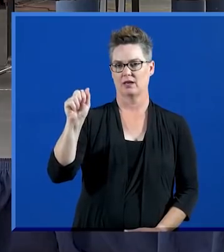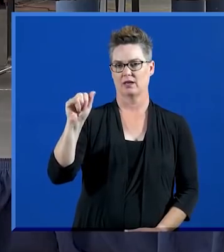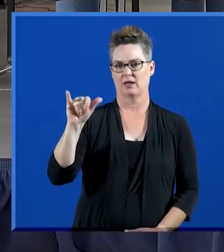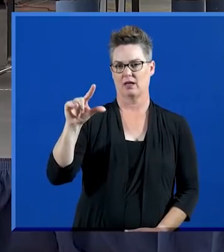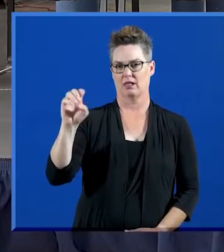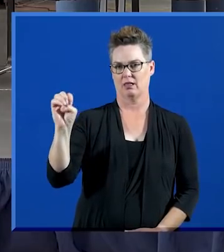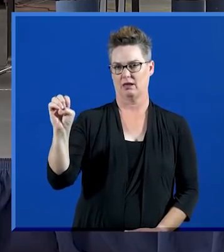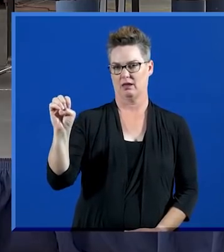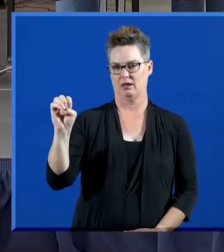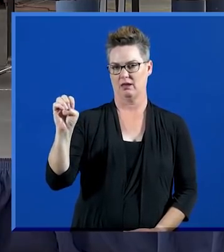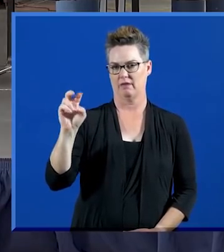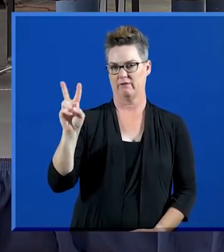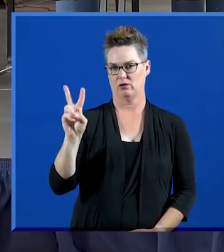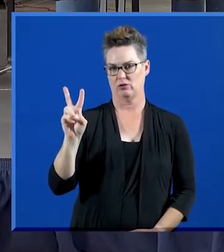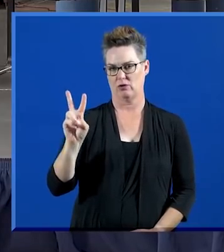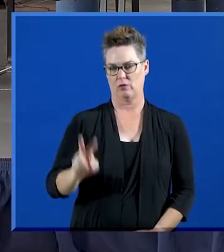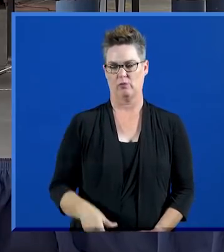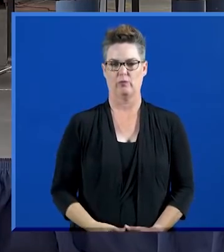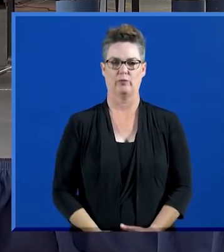Kaylee Verdugo.